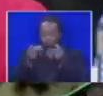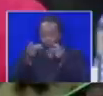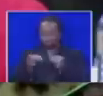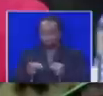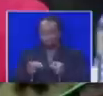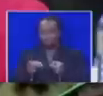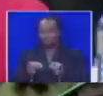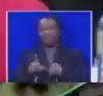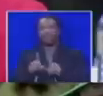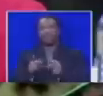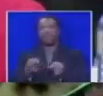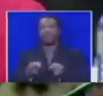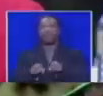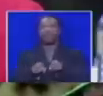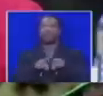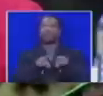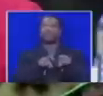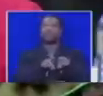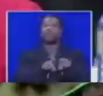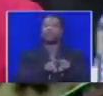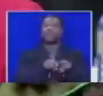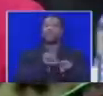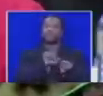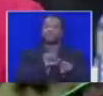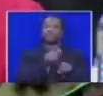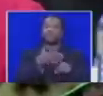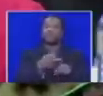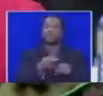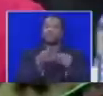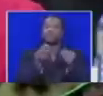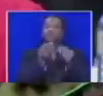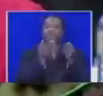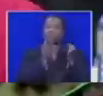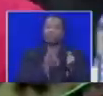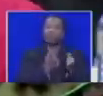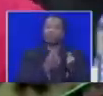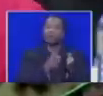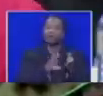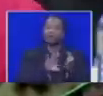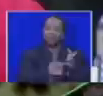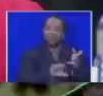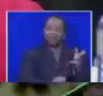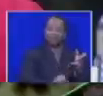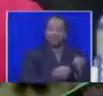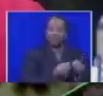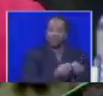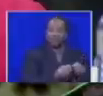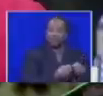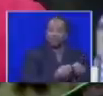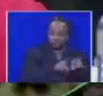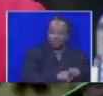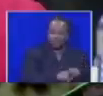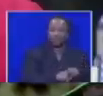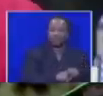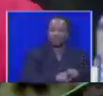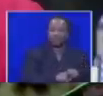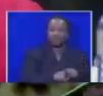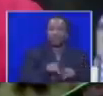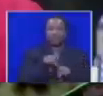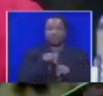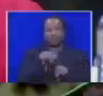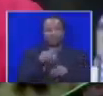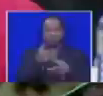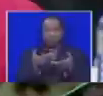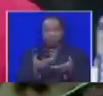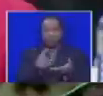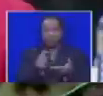the same way you treated public protector's findings. And that will result in rendering that Constitutional Court